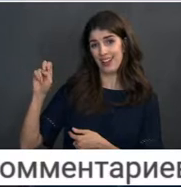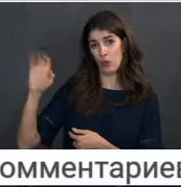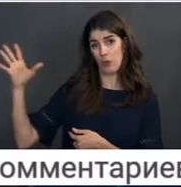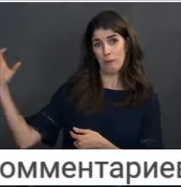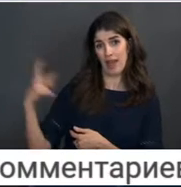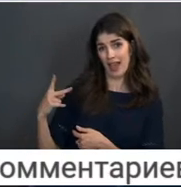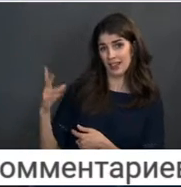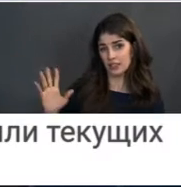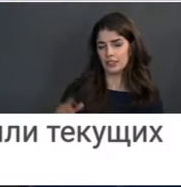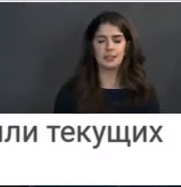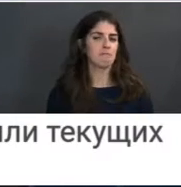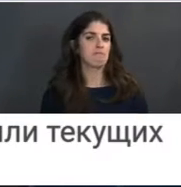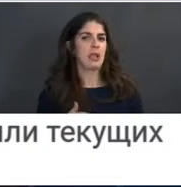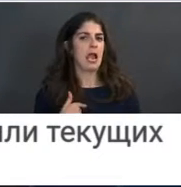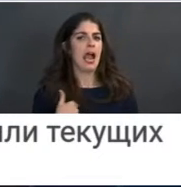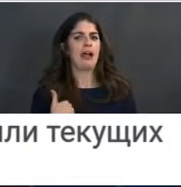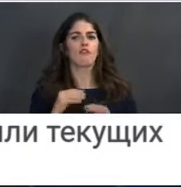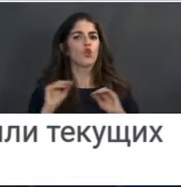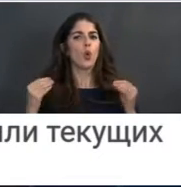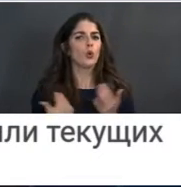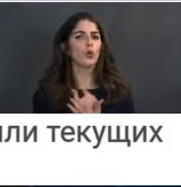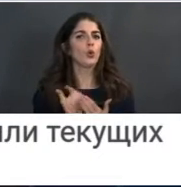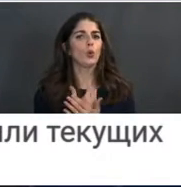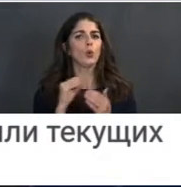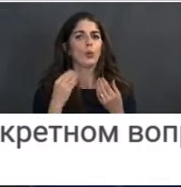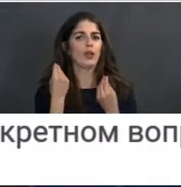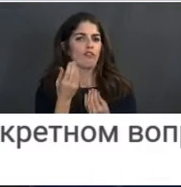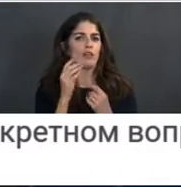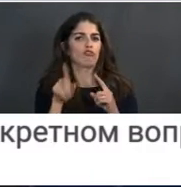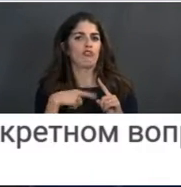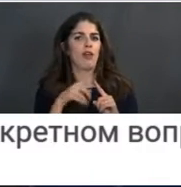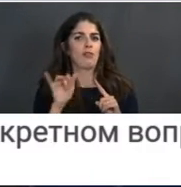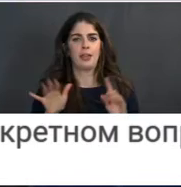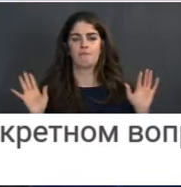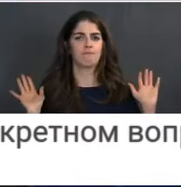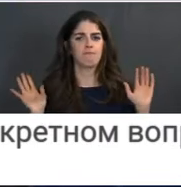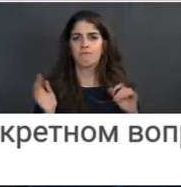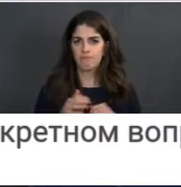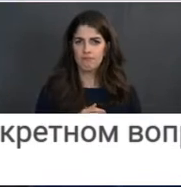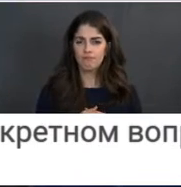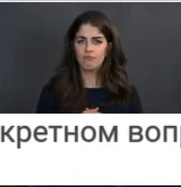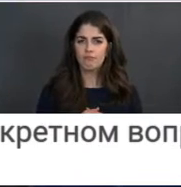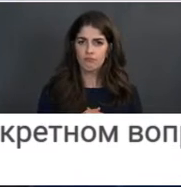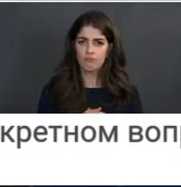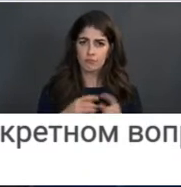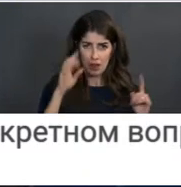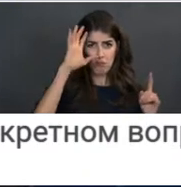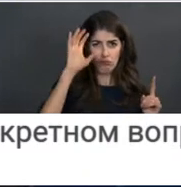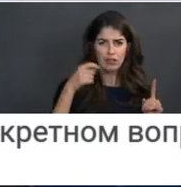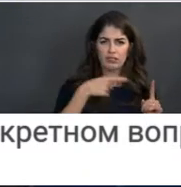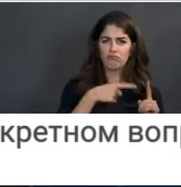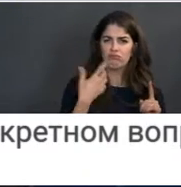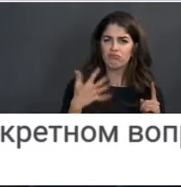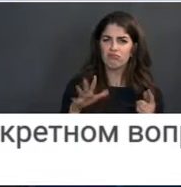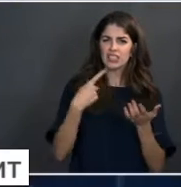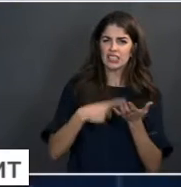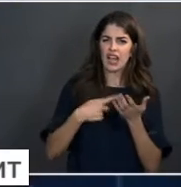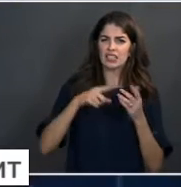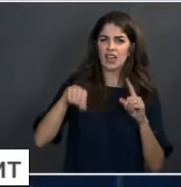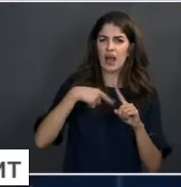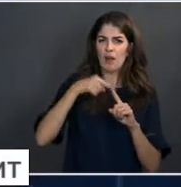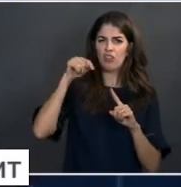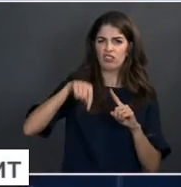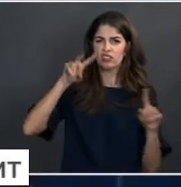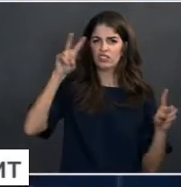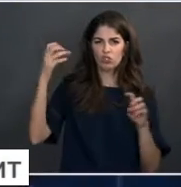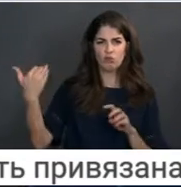I don't have any new comments from President Biden on this or the current circumstance. He's obviously spoken to this particular issue in the past and